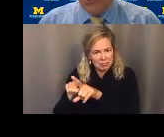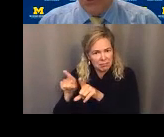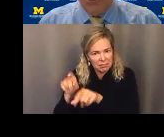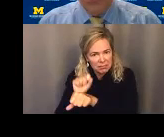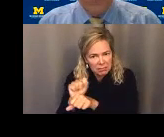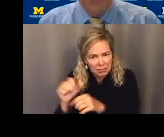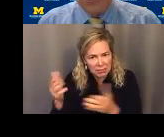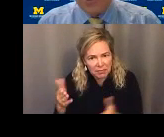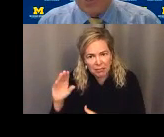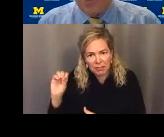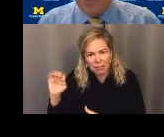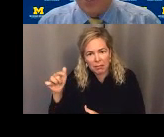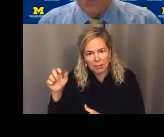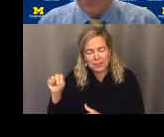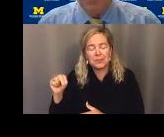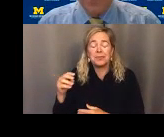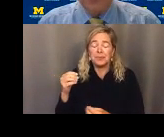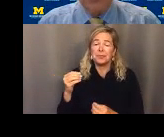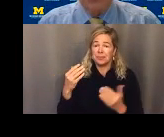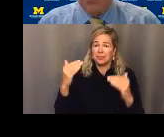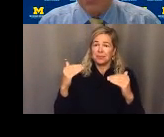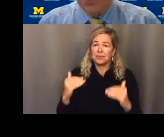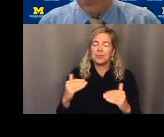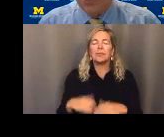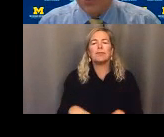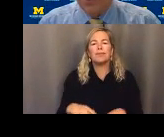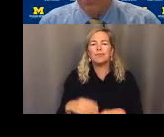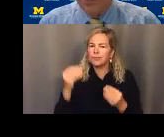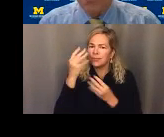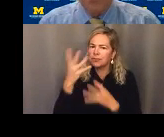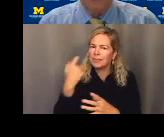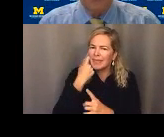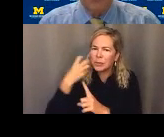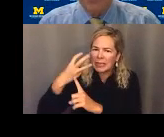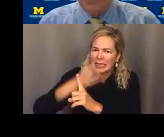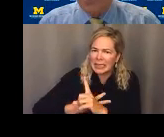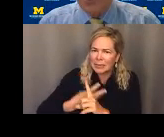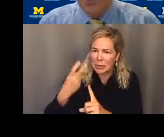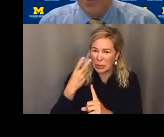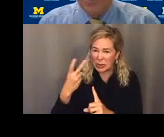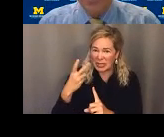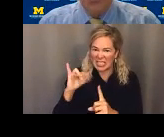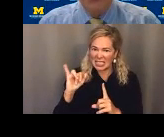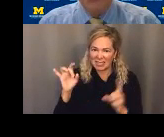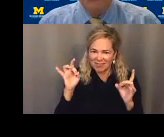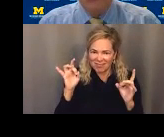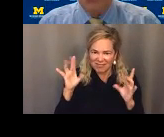So it's no understatement to say that in the past 6 months, this little red speckled demon,